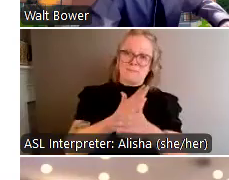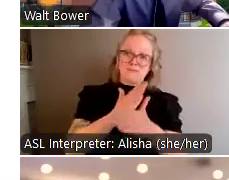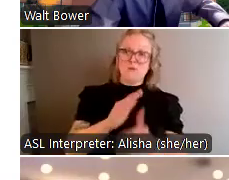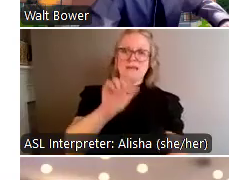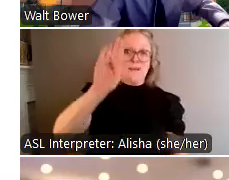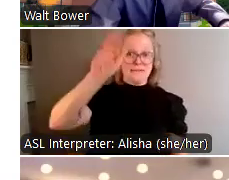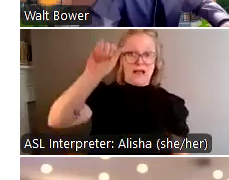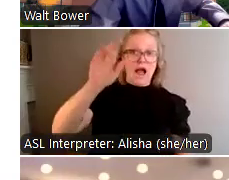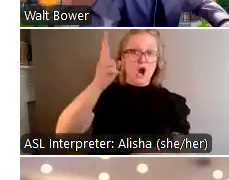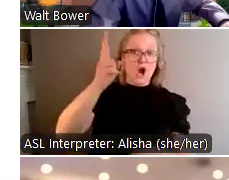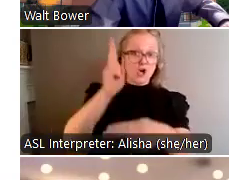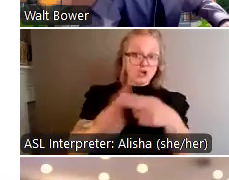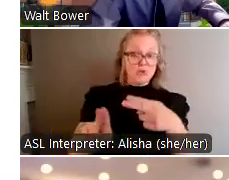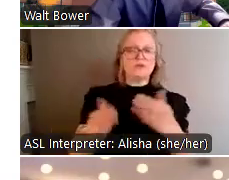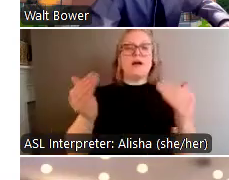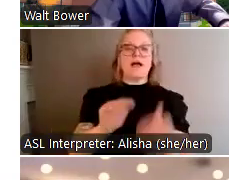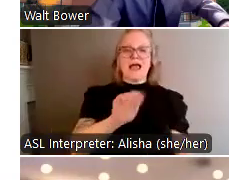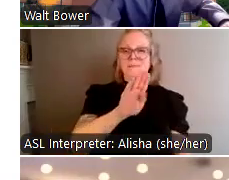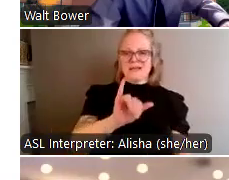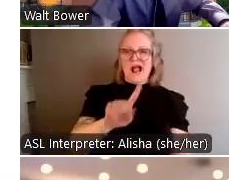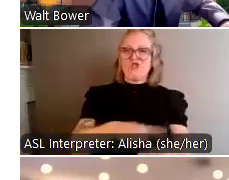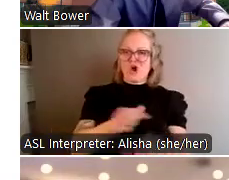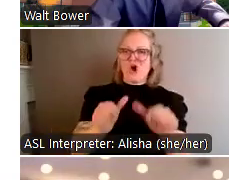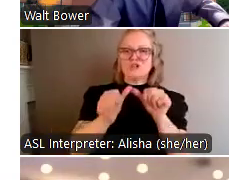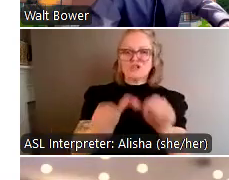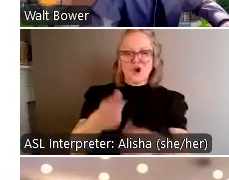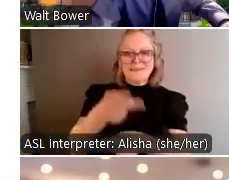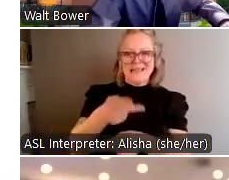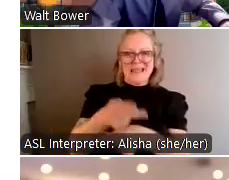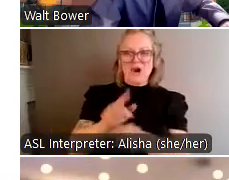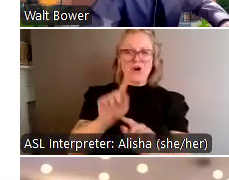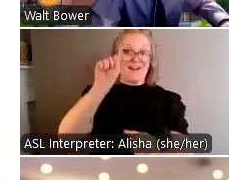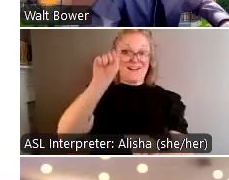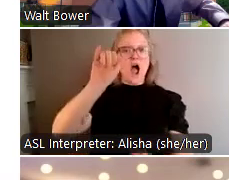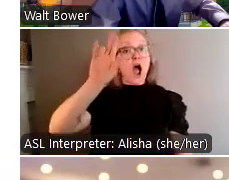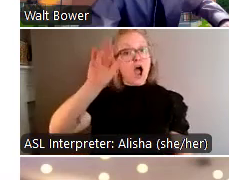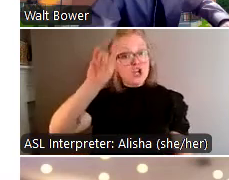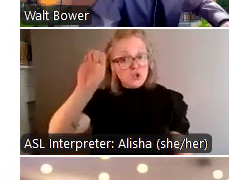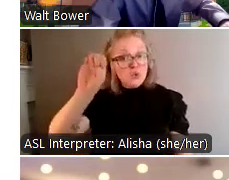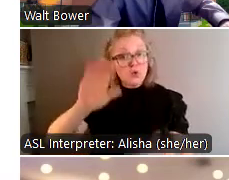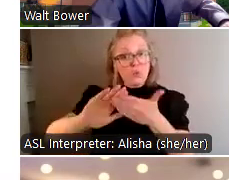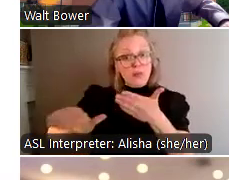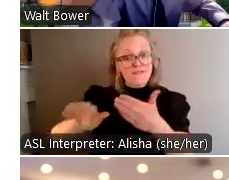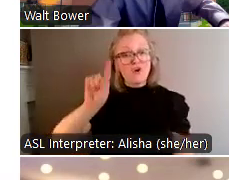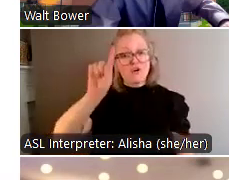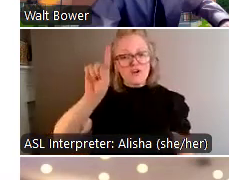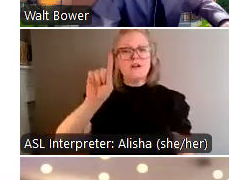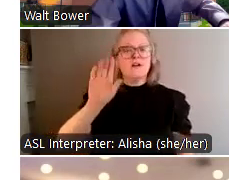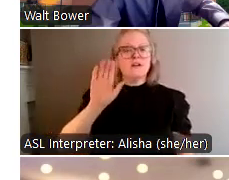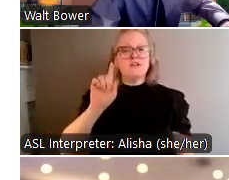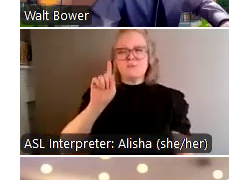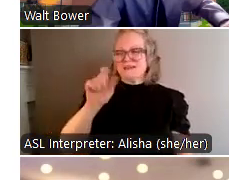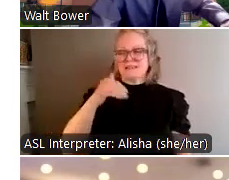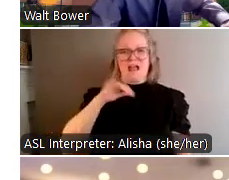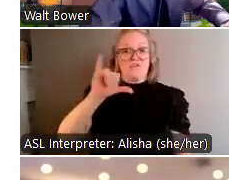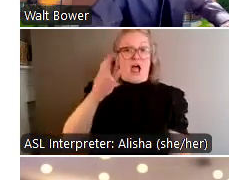acute and the ABI long-term care is your acute waiver, you're going to need that acute rehabilitation